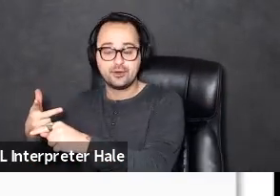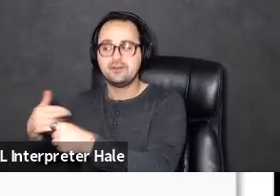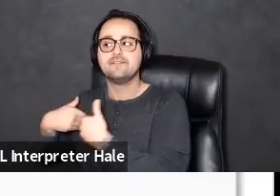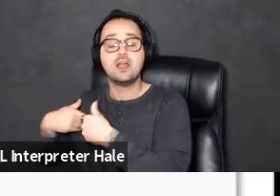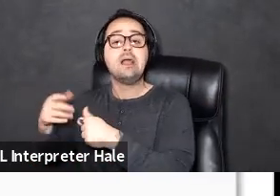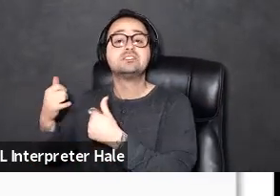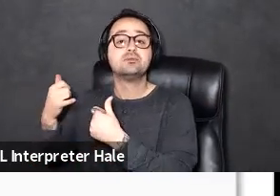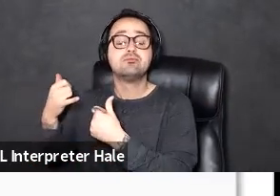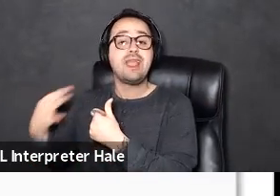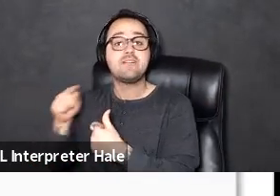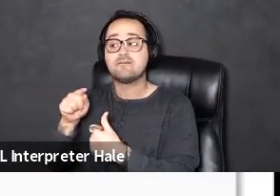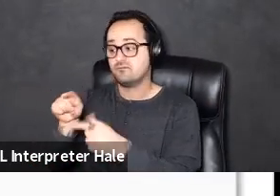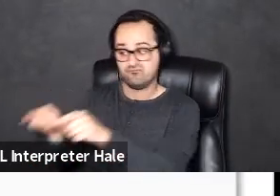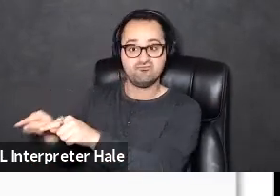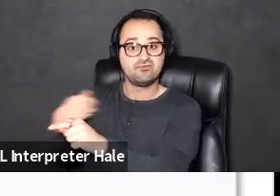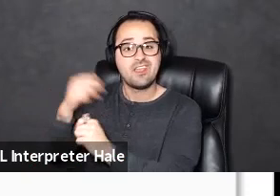siblings,